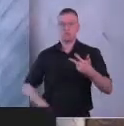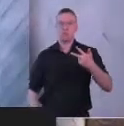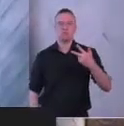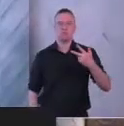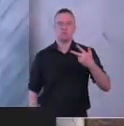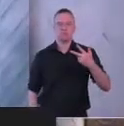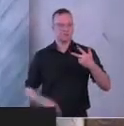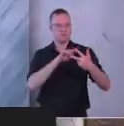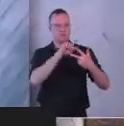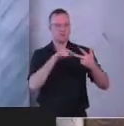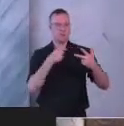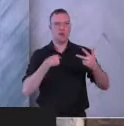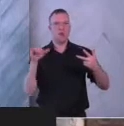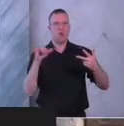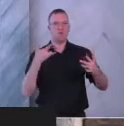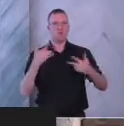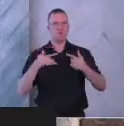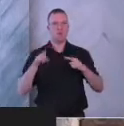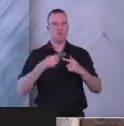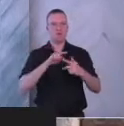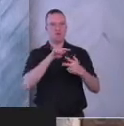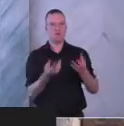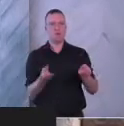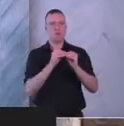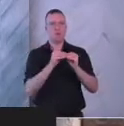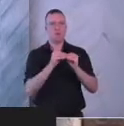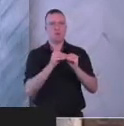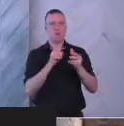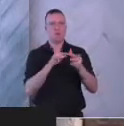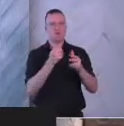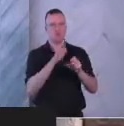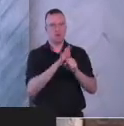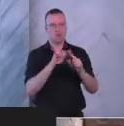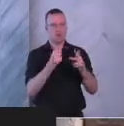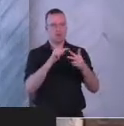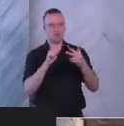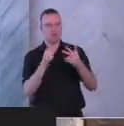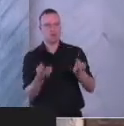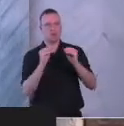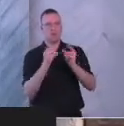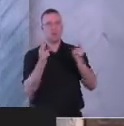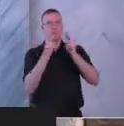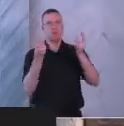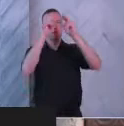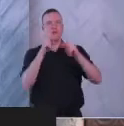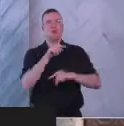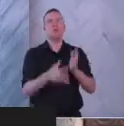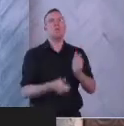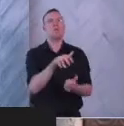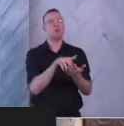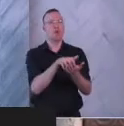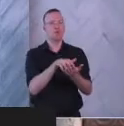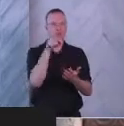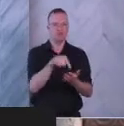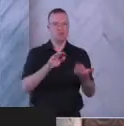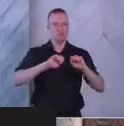I also worried about, even more so, because they are the most vulnerable in our society.